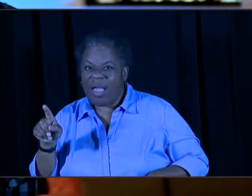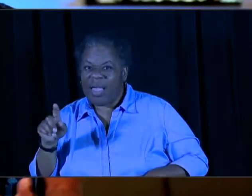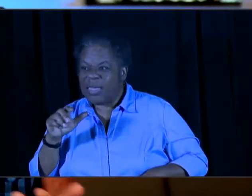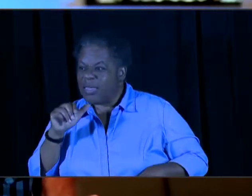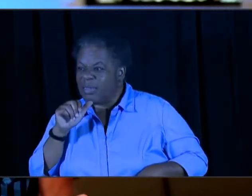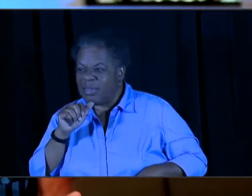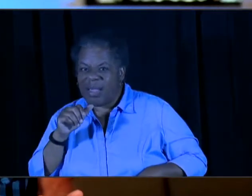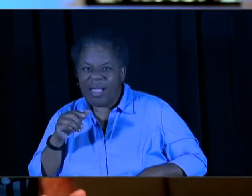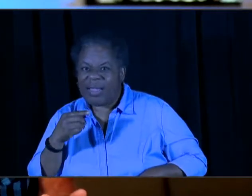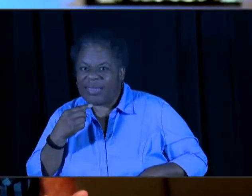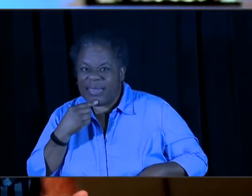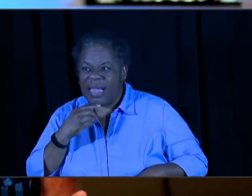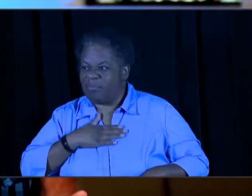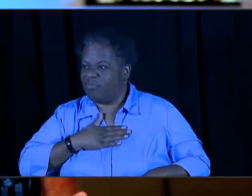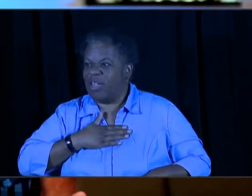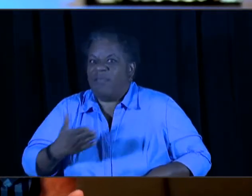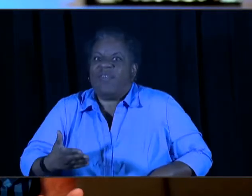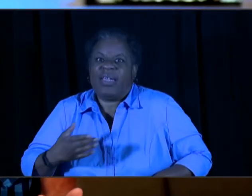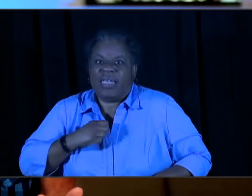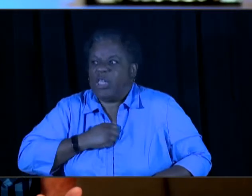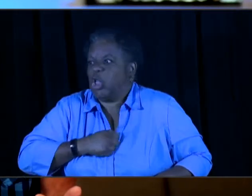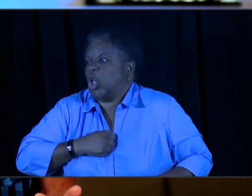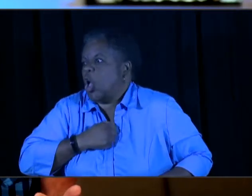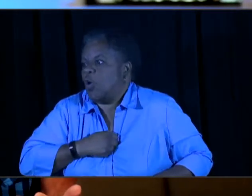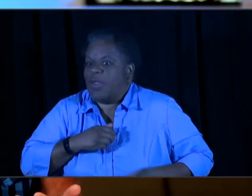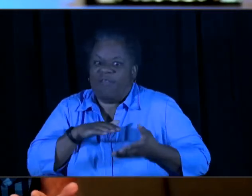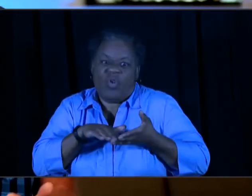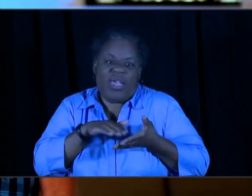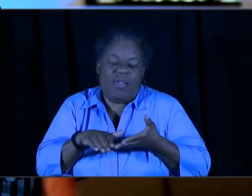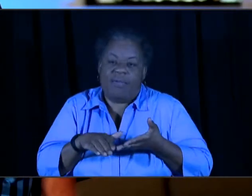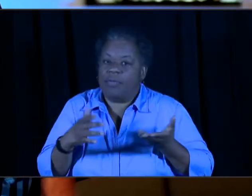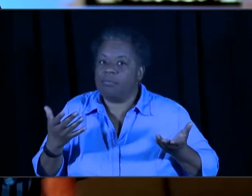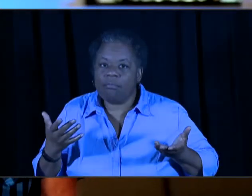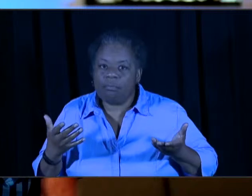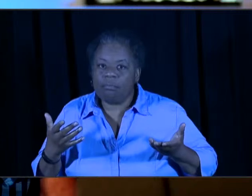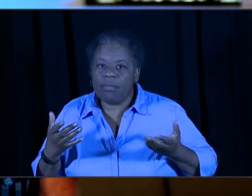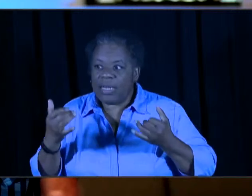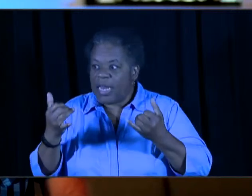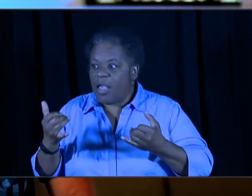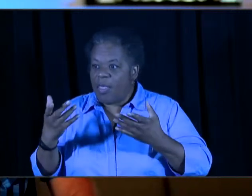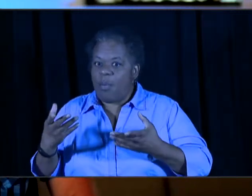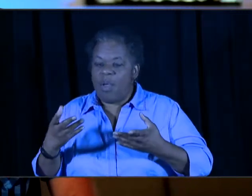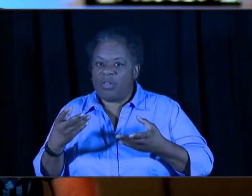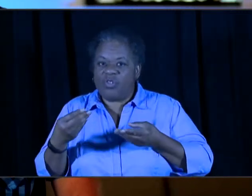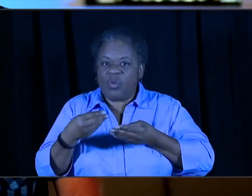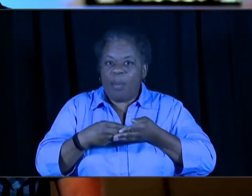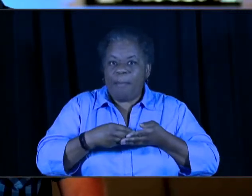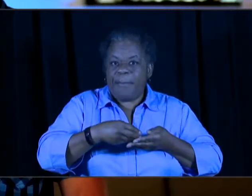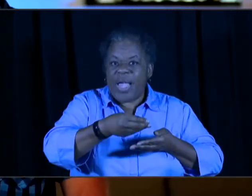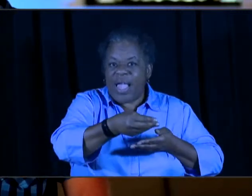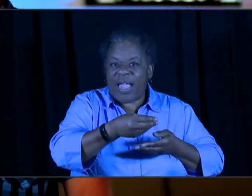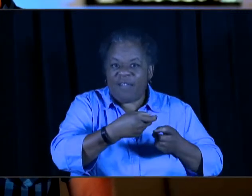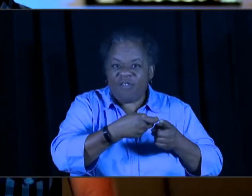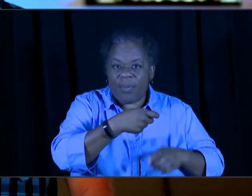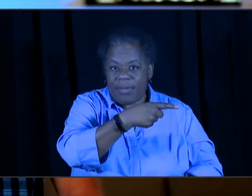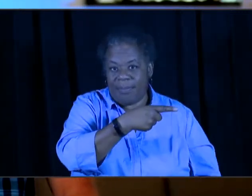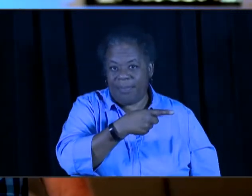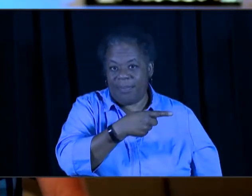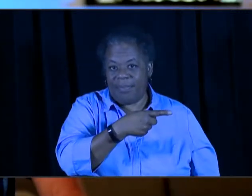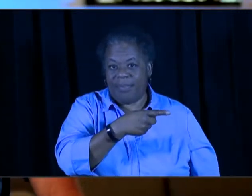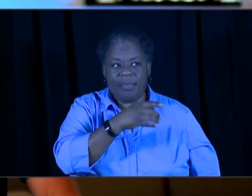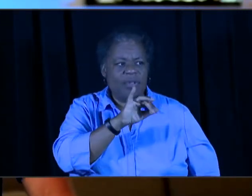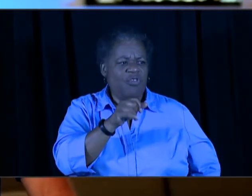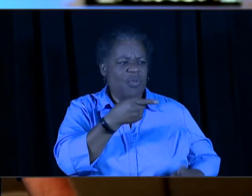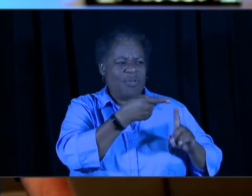owning the moment. They're not confessing it or asking forgiveness. And now they want to do business with him. So what's